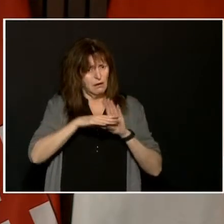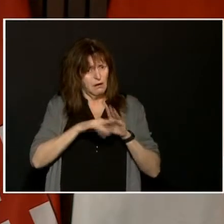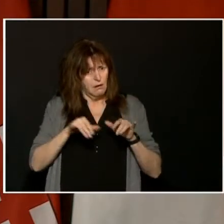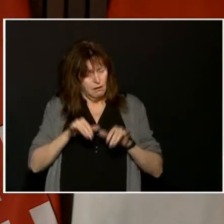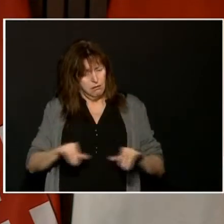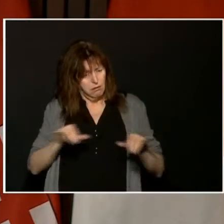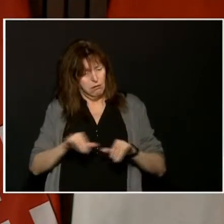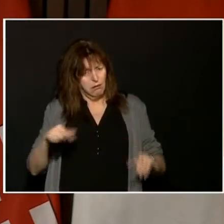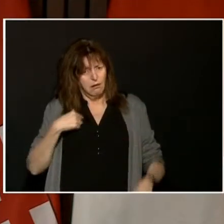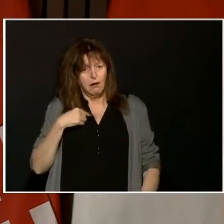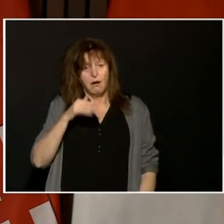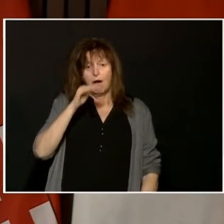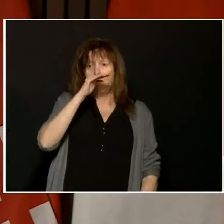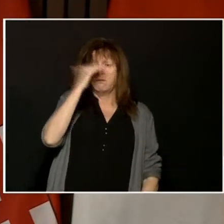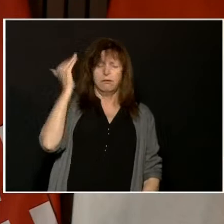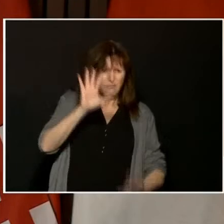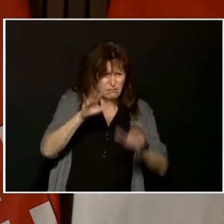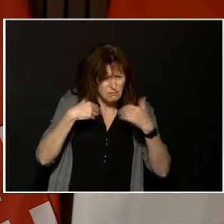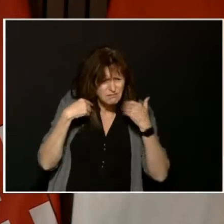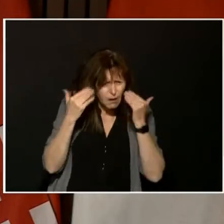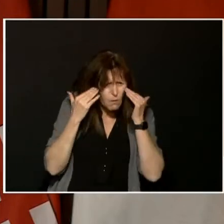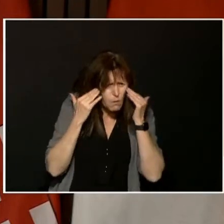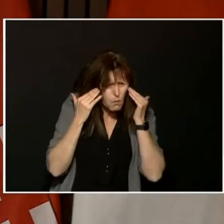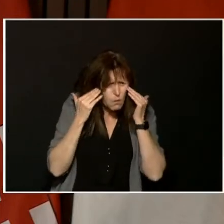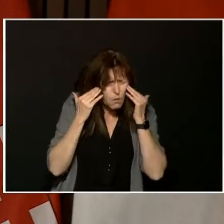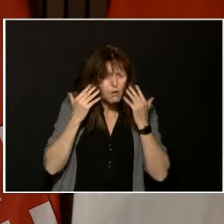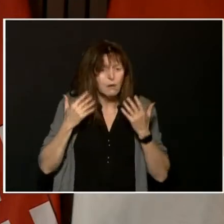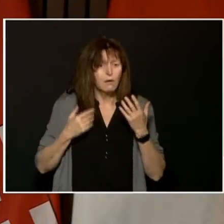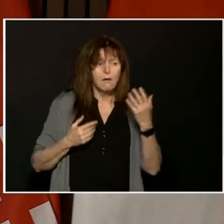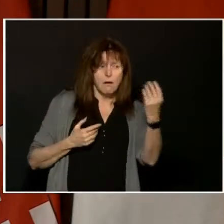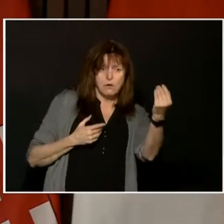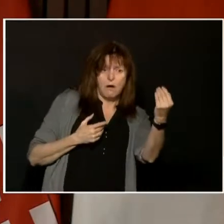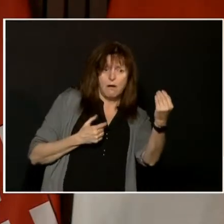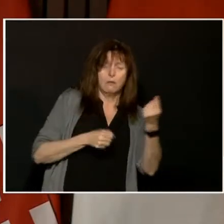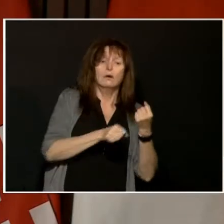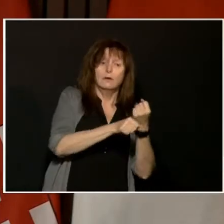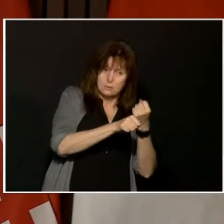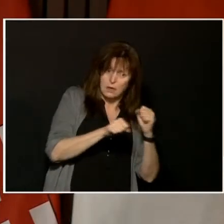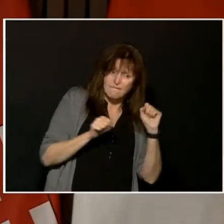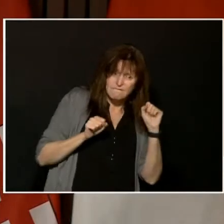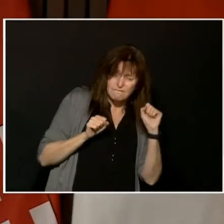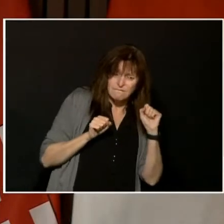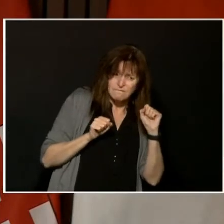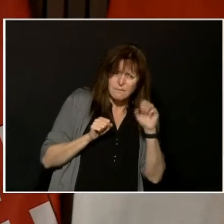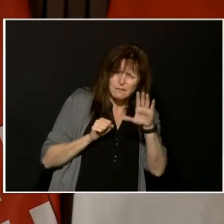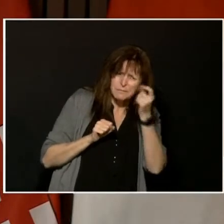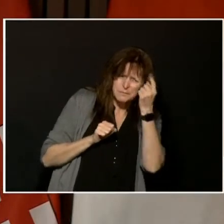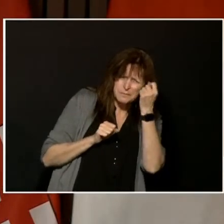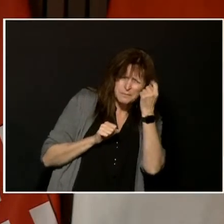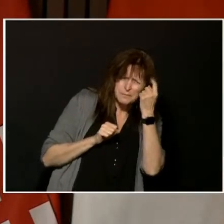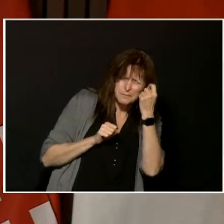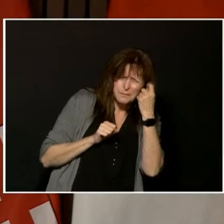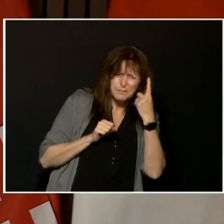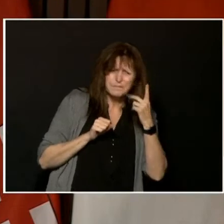that outside activities can be much safer, but there's some rules around it that help ensure that they're much safer.